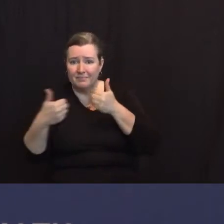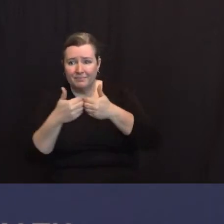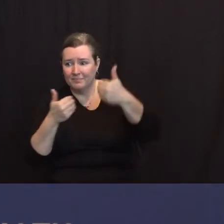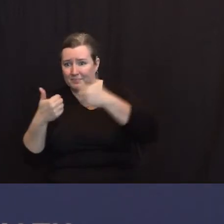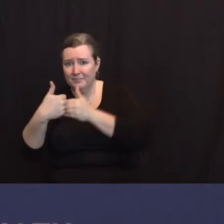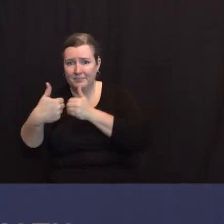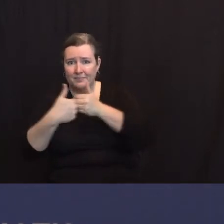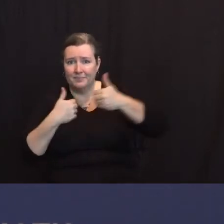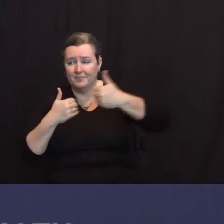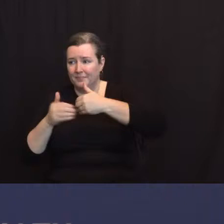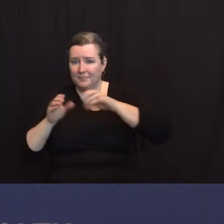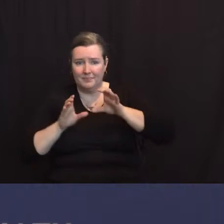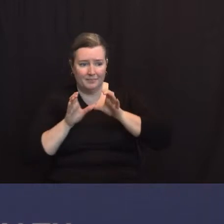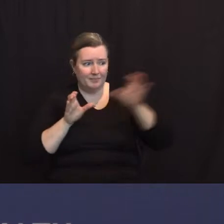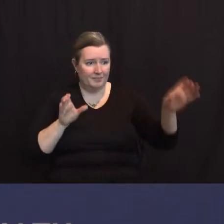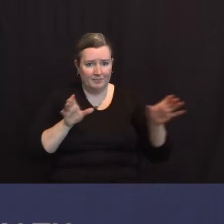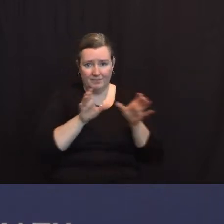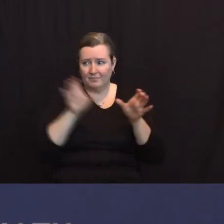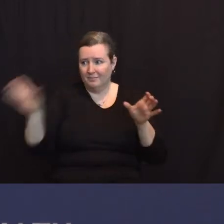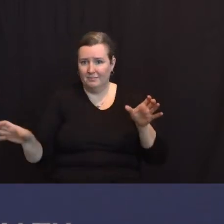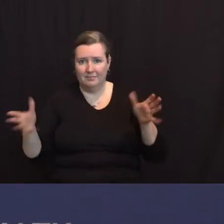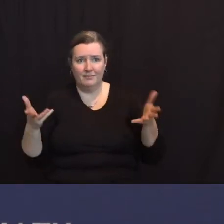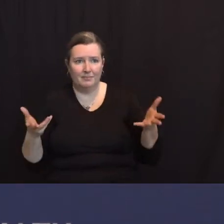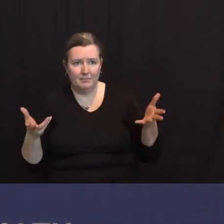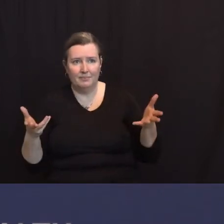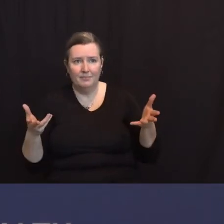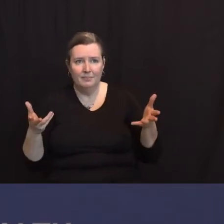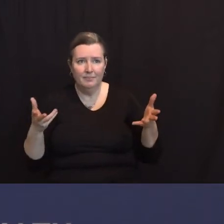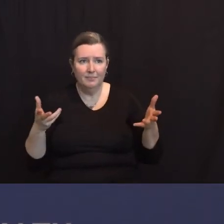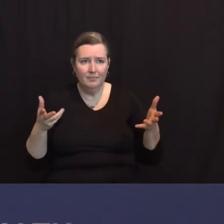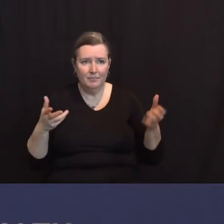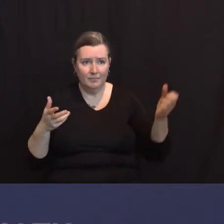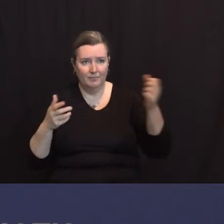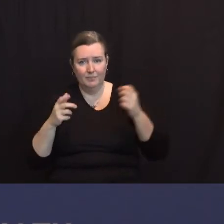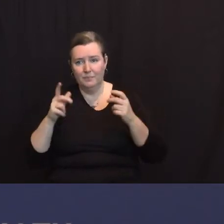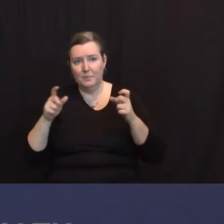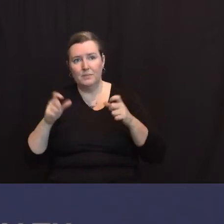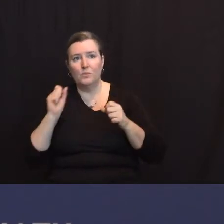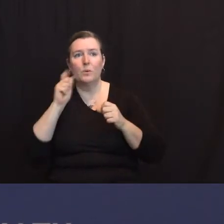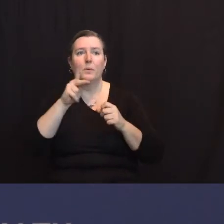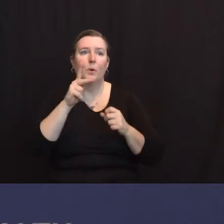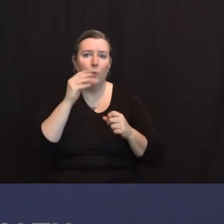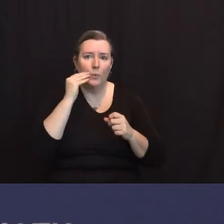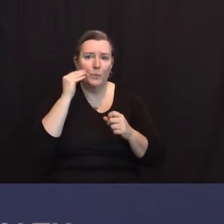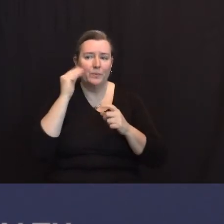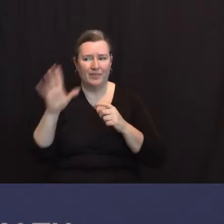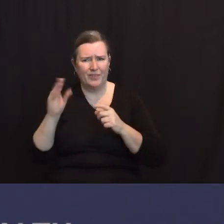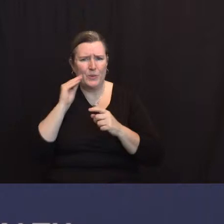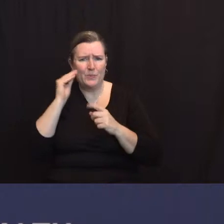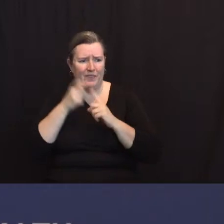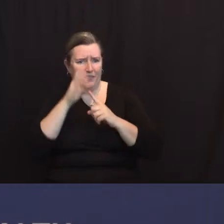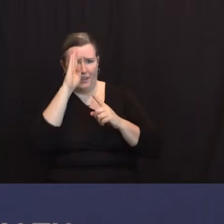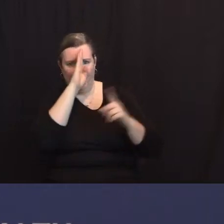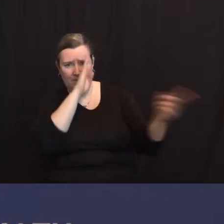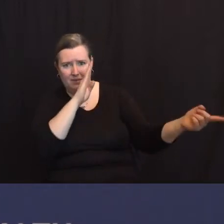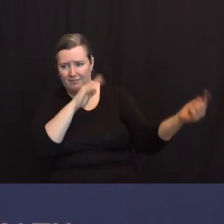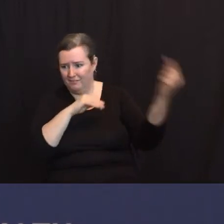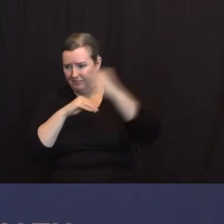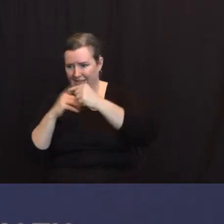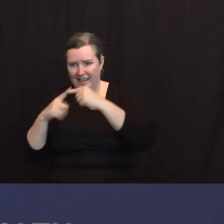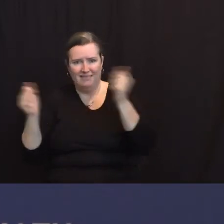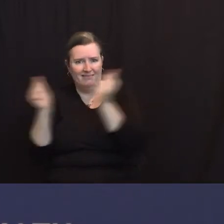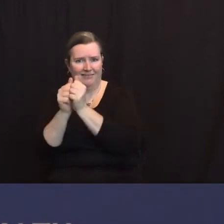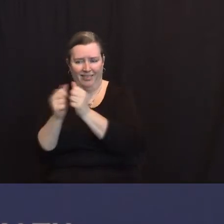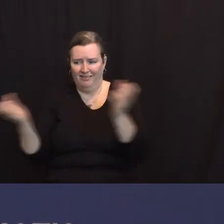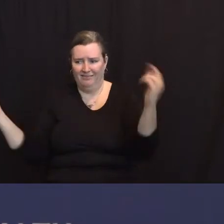back to their home, but we need to make sure they're separated. different wings, different hospitals,